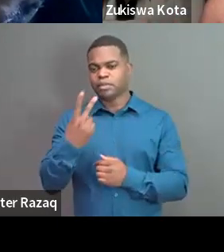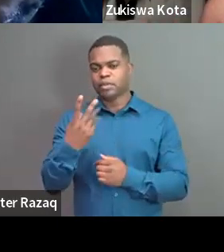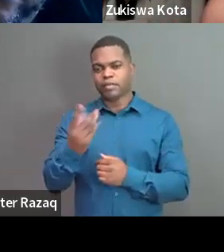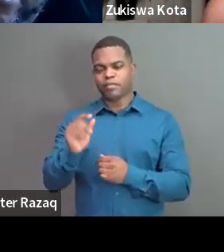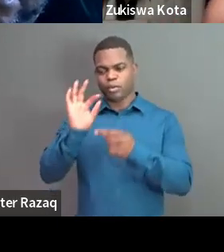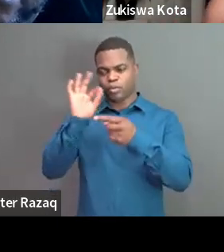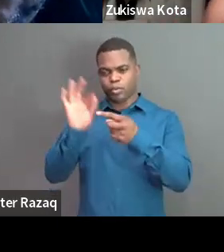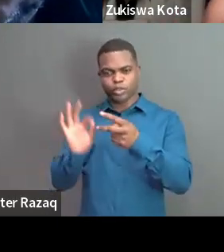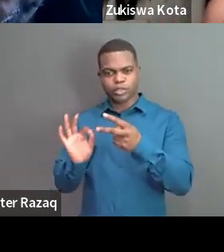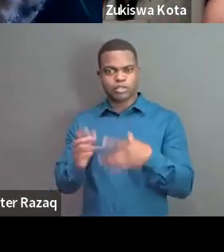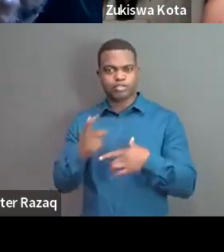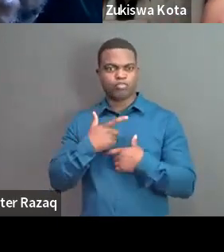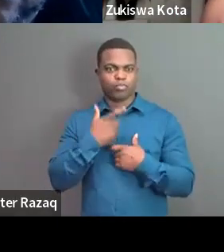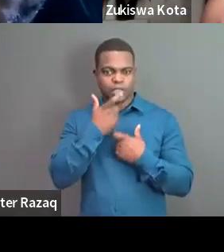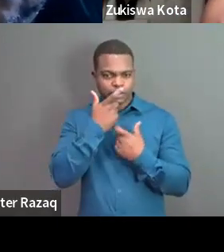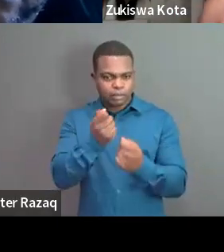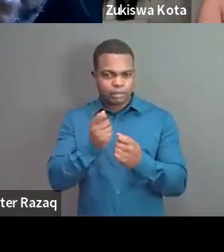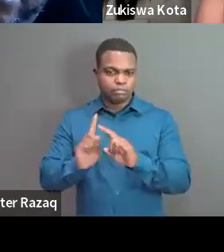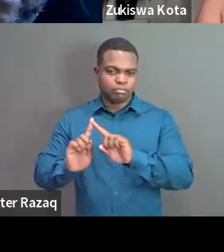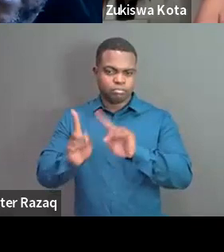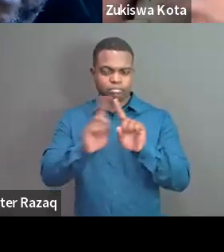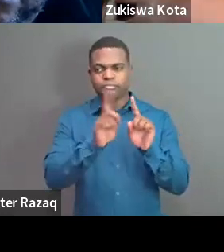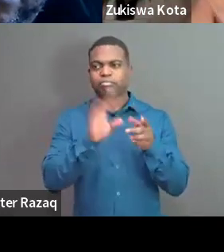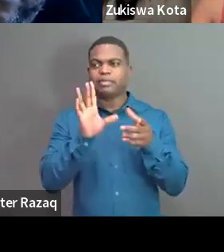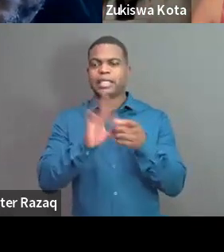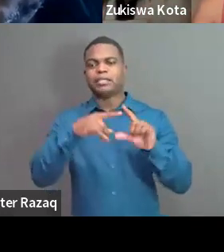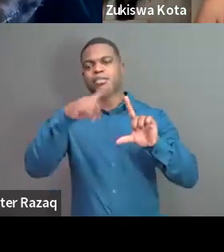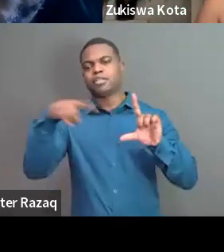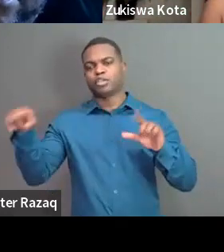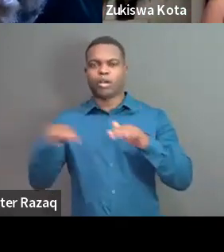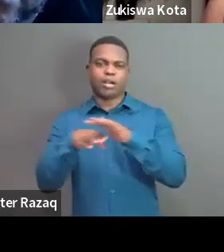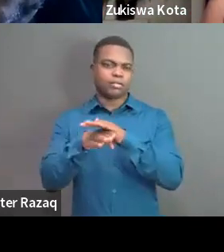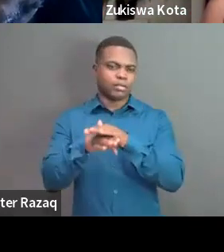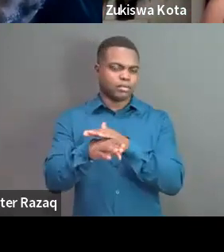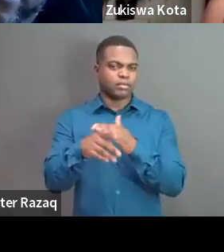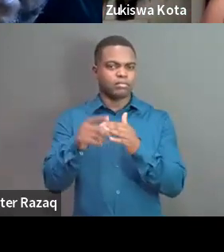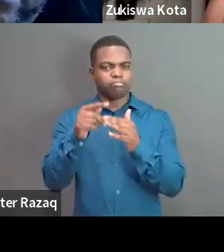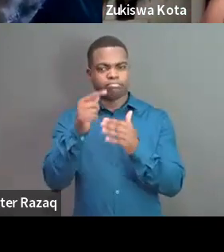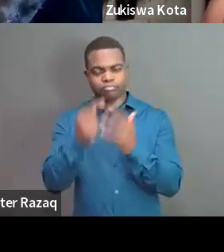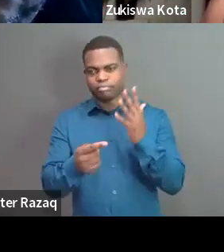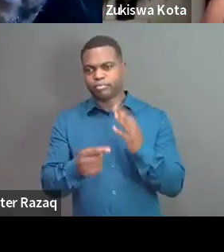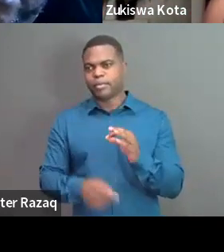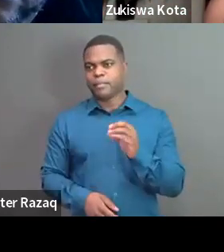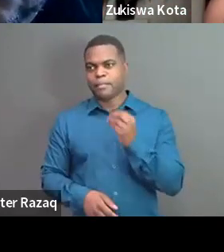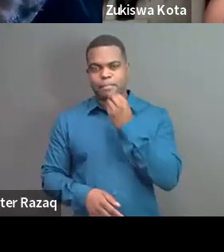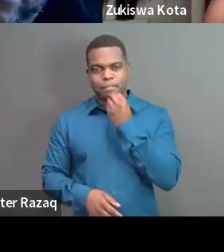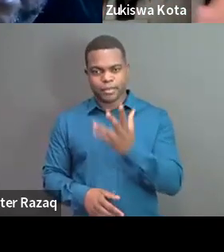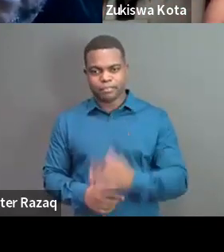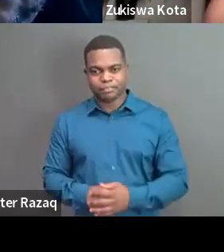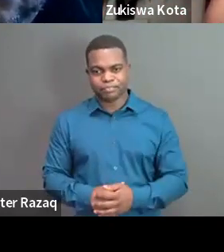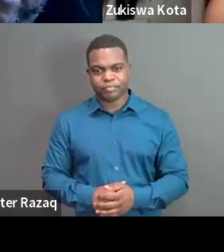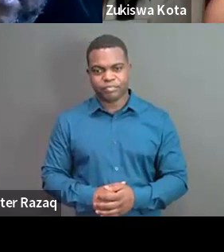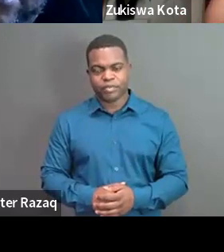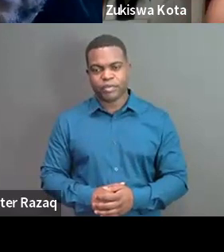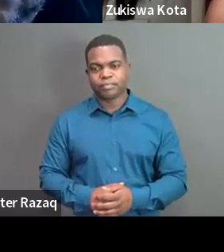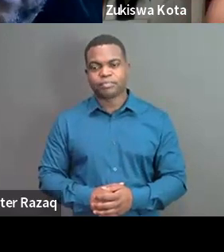the humanity of aspects, or the sort of the civic of civic tech. And I think that's sometimes something that